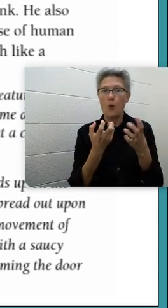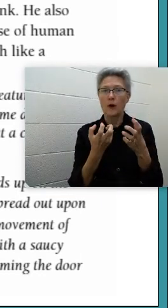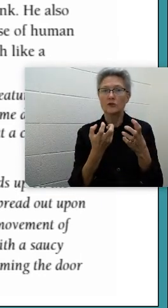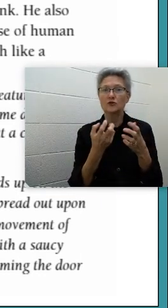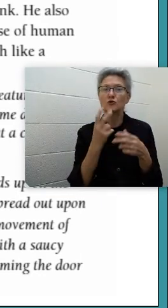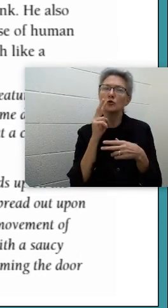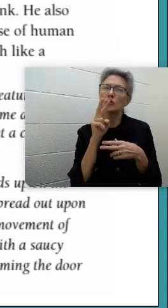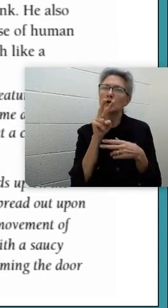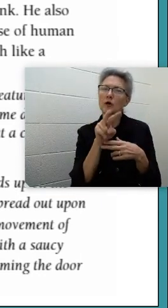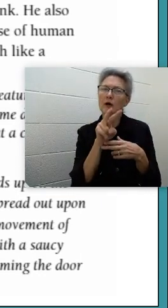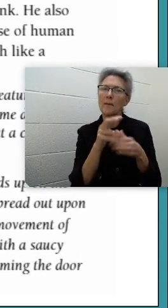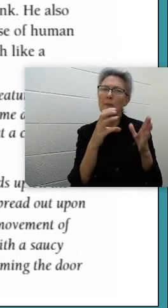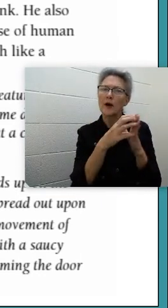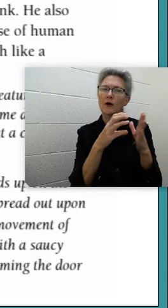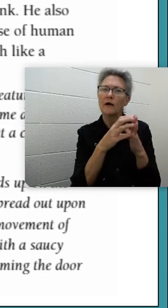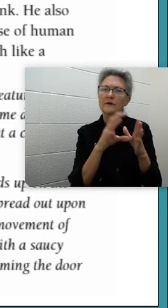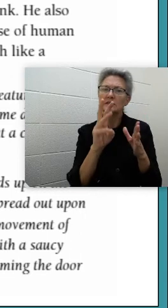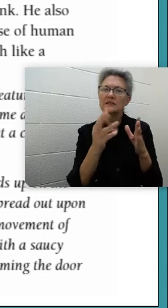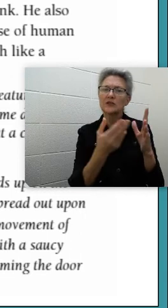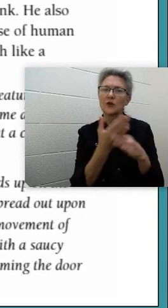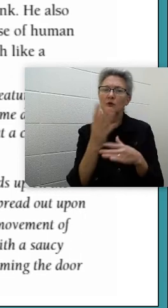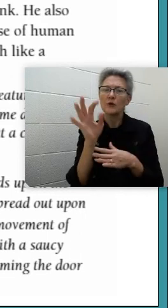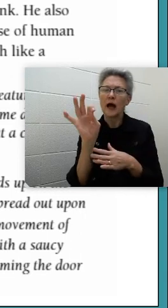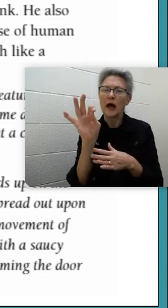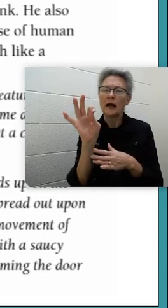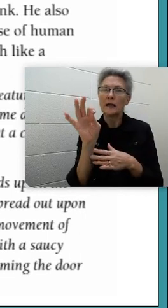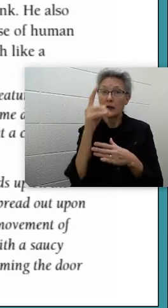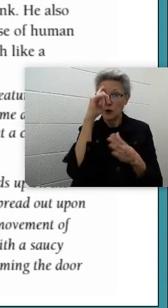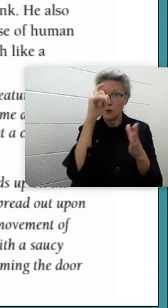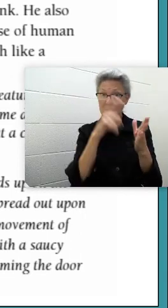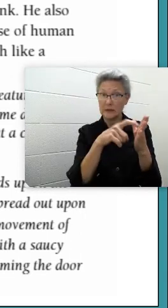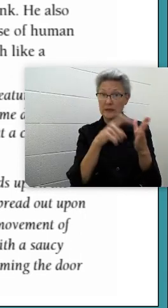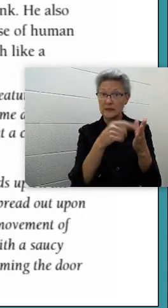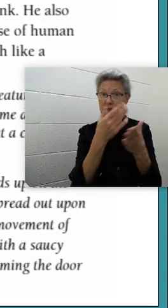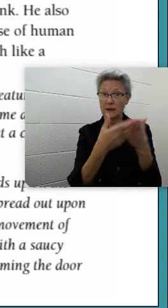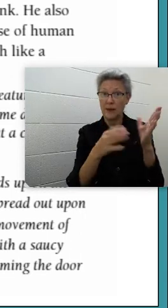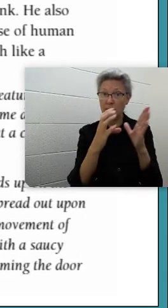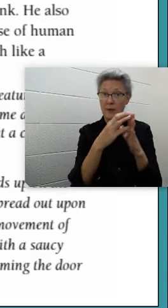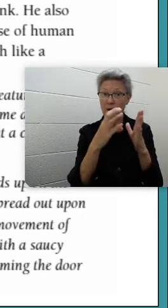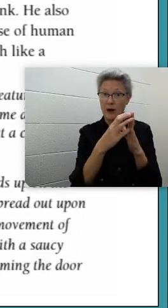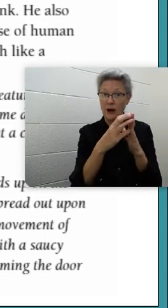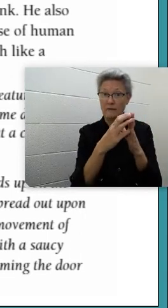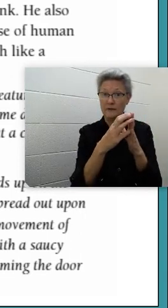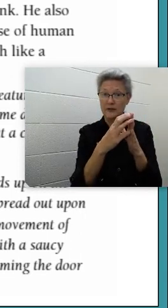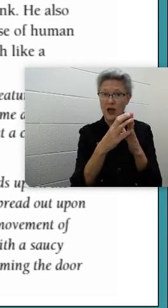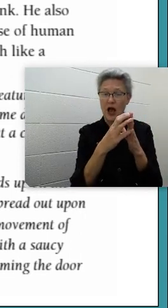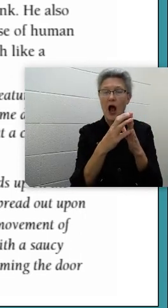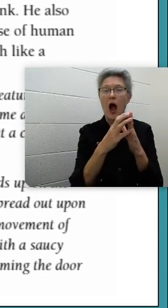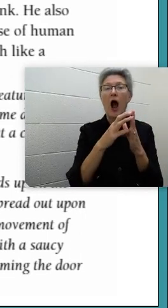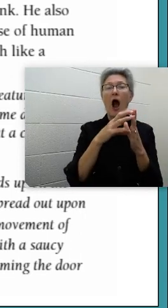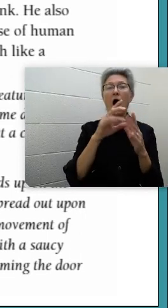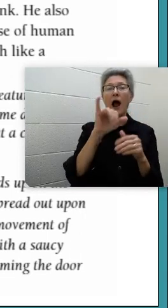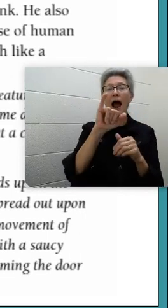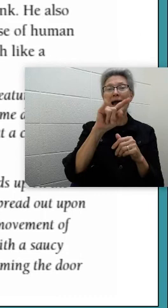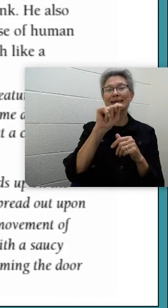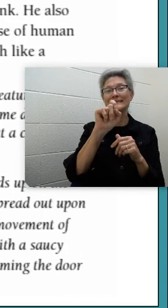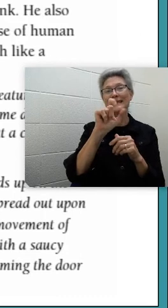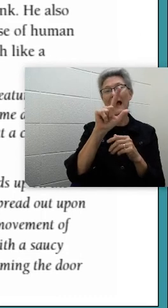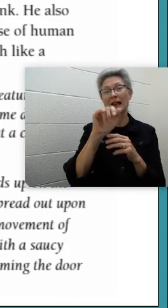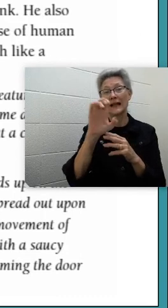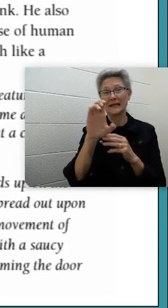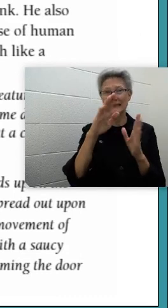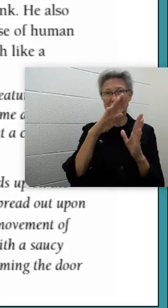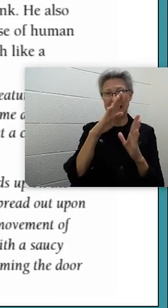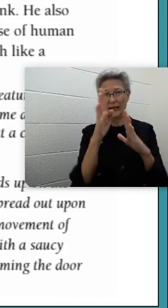to take a look at paragraphs 6 through 9. Notice that some of the paragraphs are italicized or they have that slanted